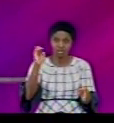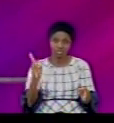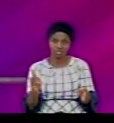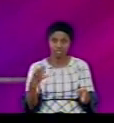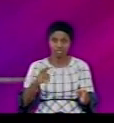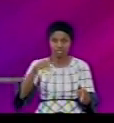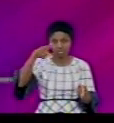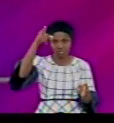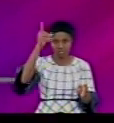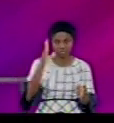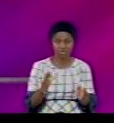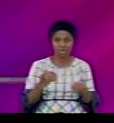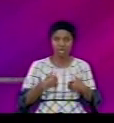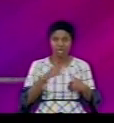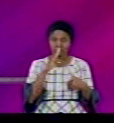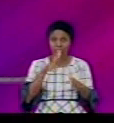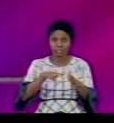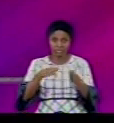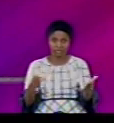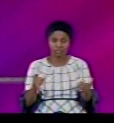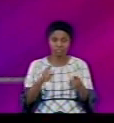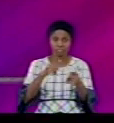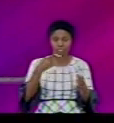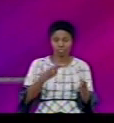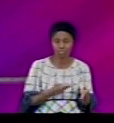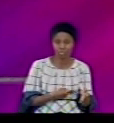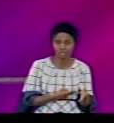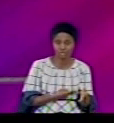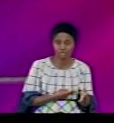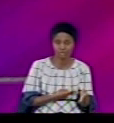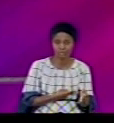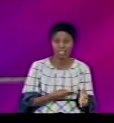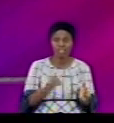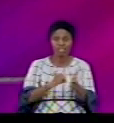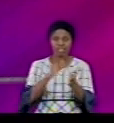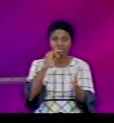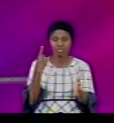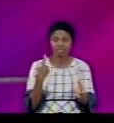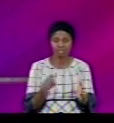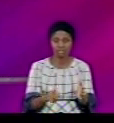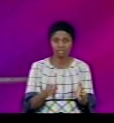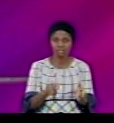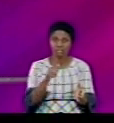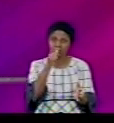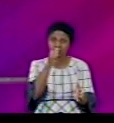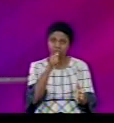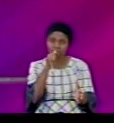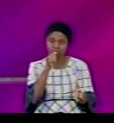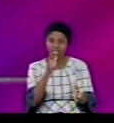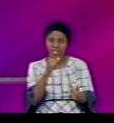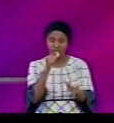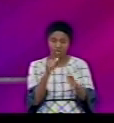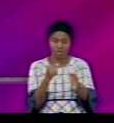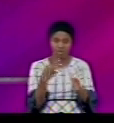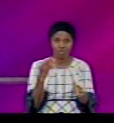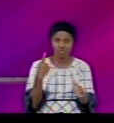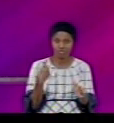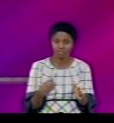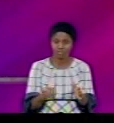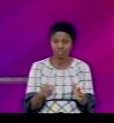his fullness is the secret of the Christian life, the Christian living, the victorious